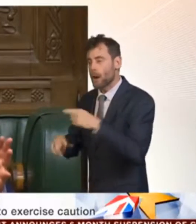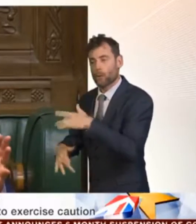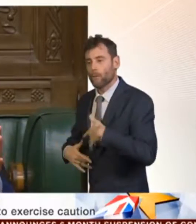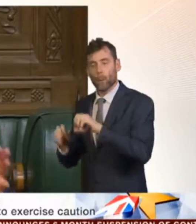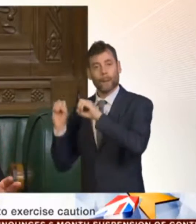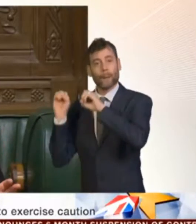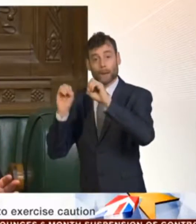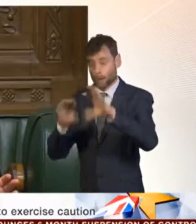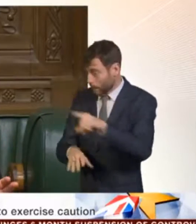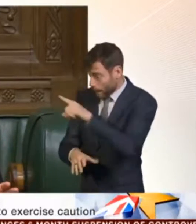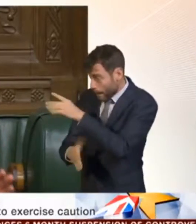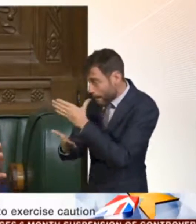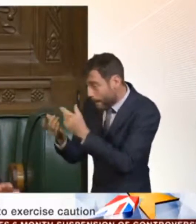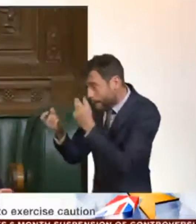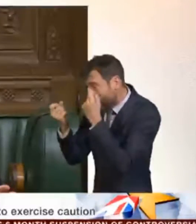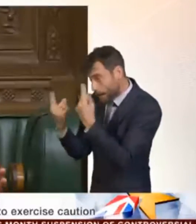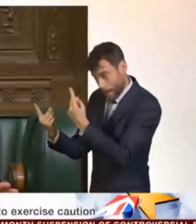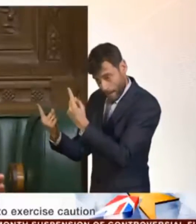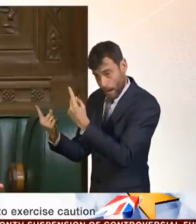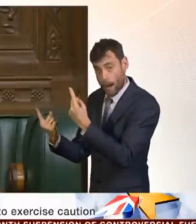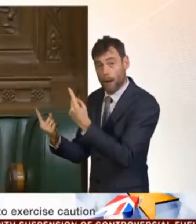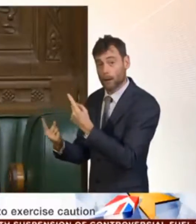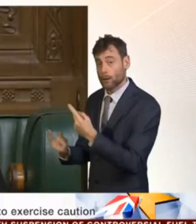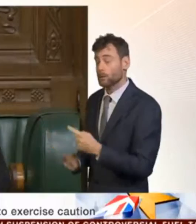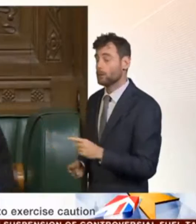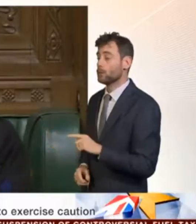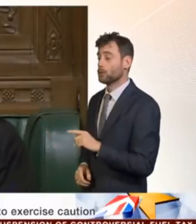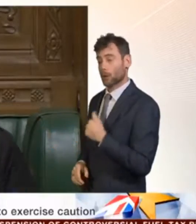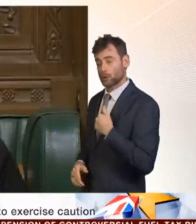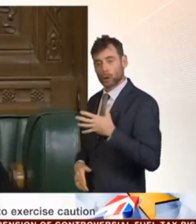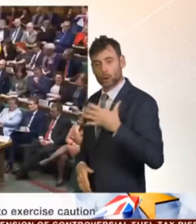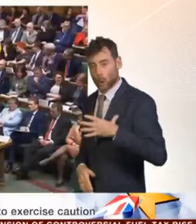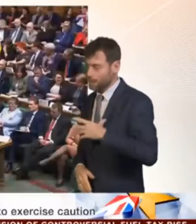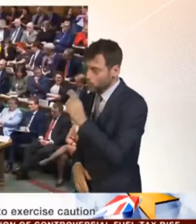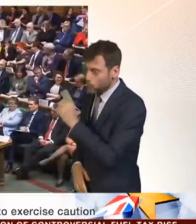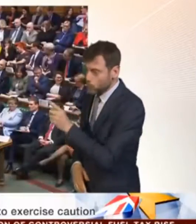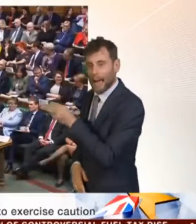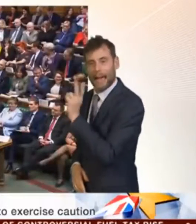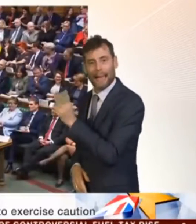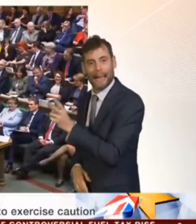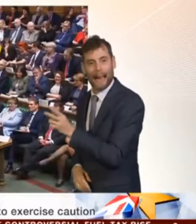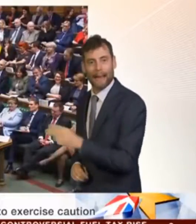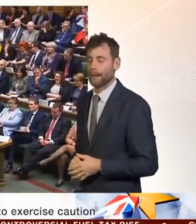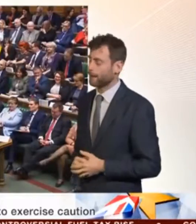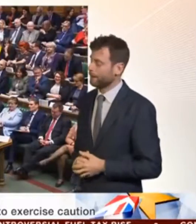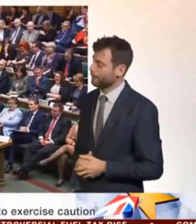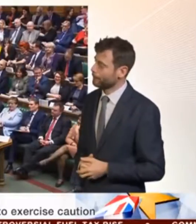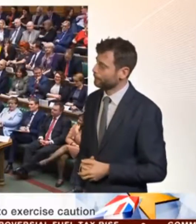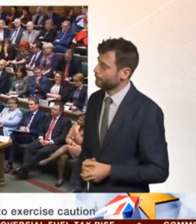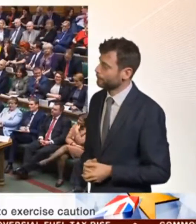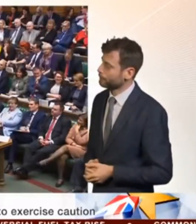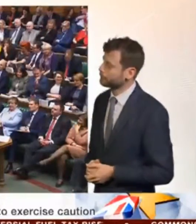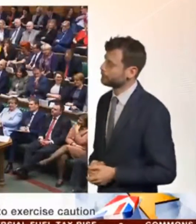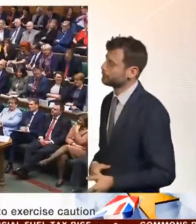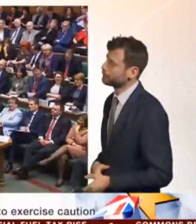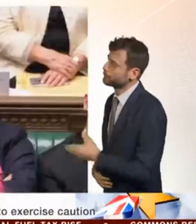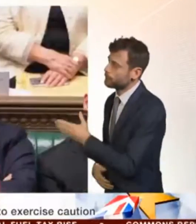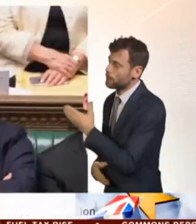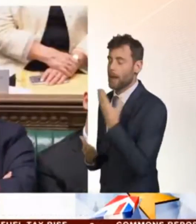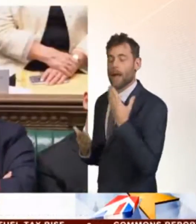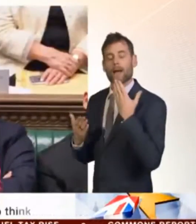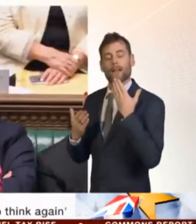basic rubric is now clear to you and will require no further explanation. The Leader of the House, Andrea Leadsom. Thank you, Mr.